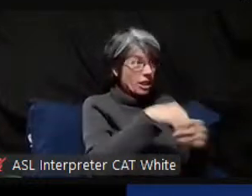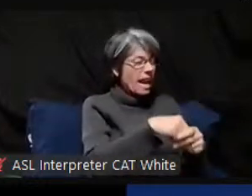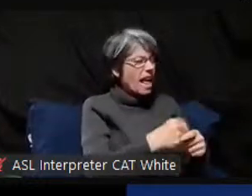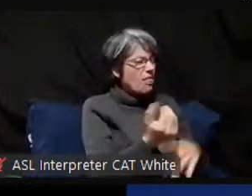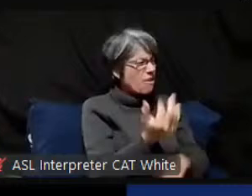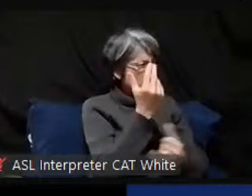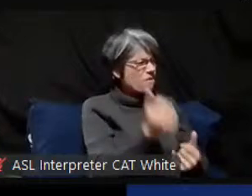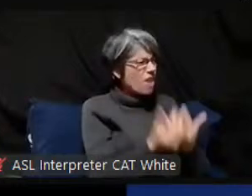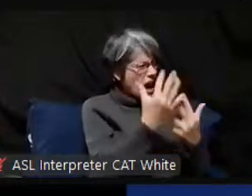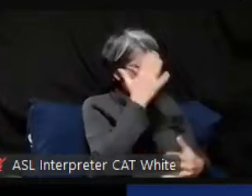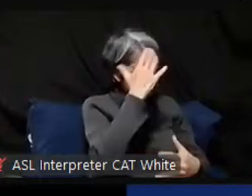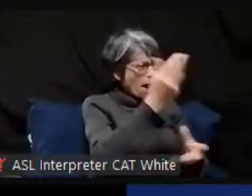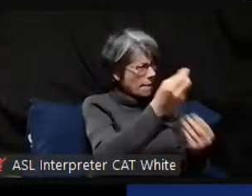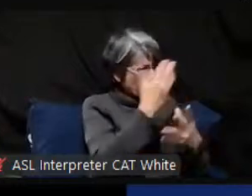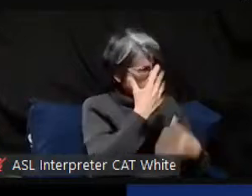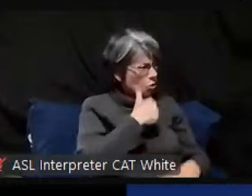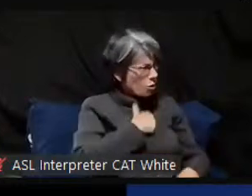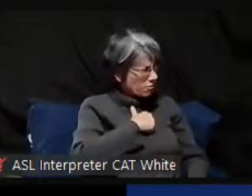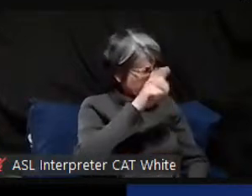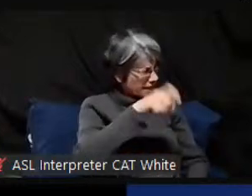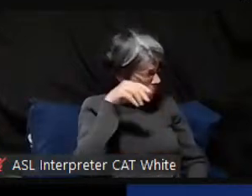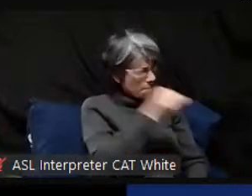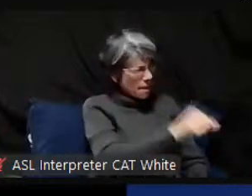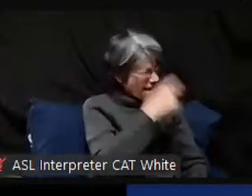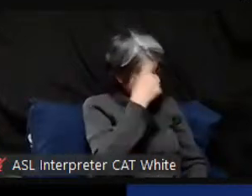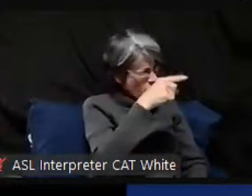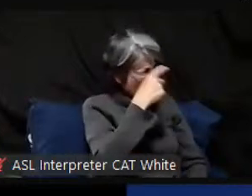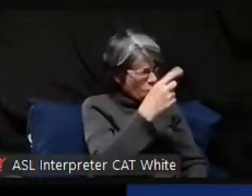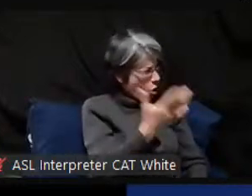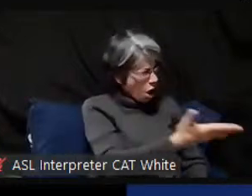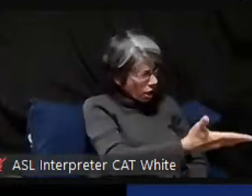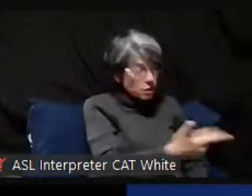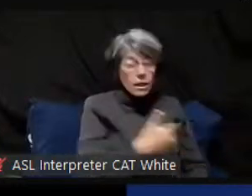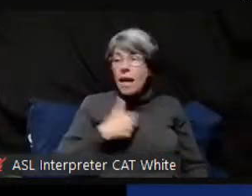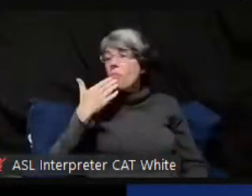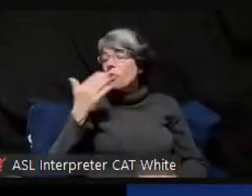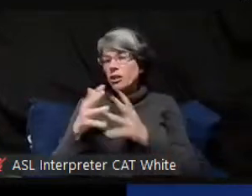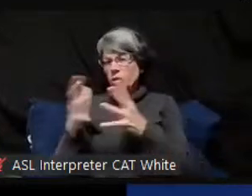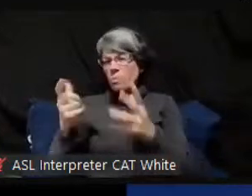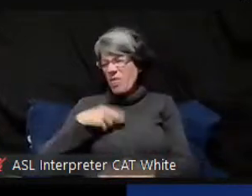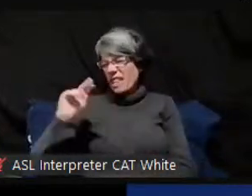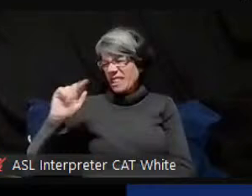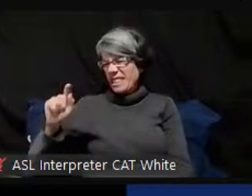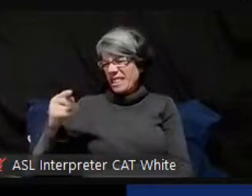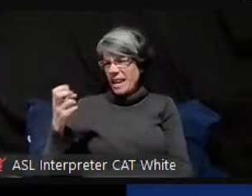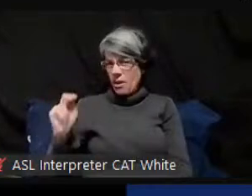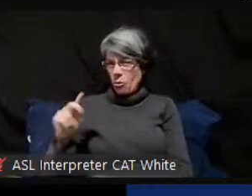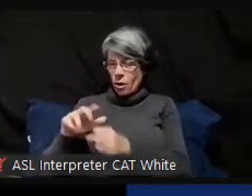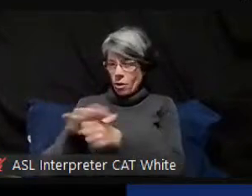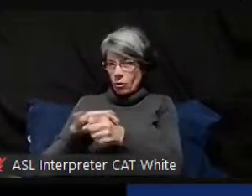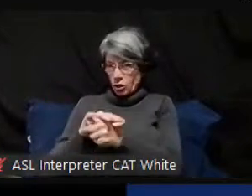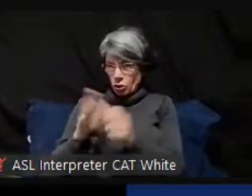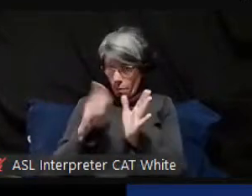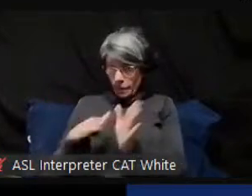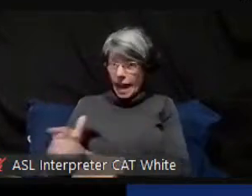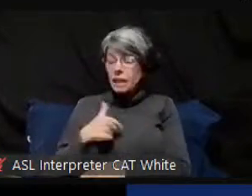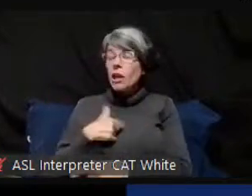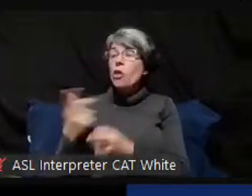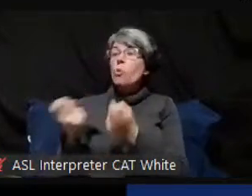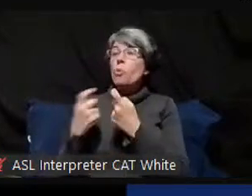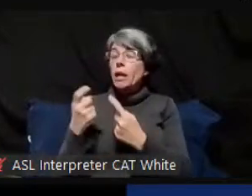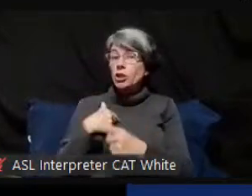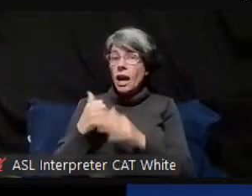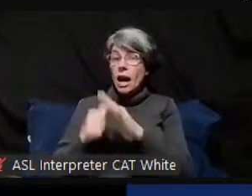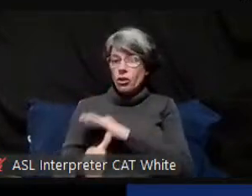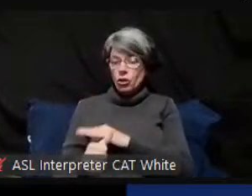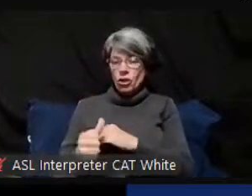am I being told that I need to pay for it? Thank you. And this is Nathan with Regional Planning, and I can take that question. Under our